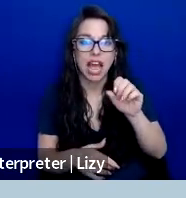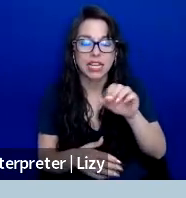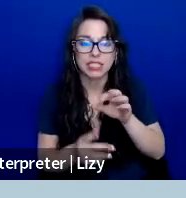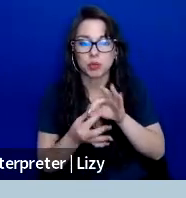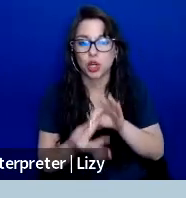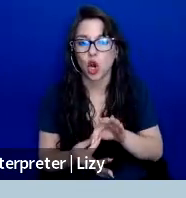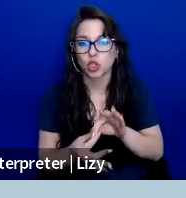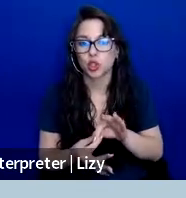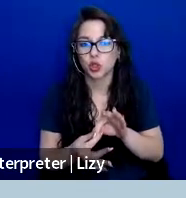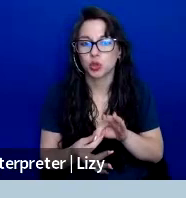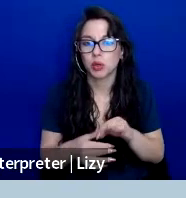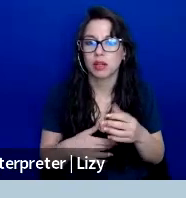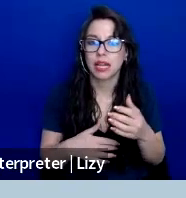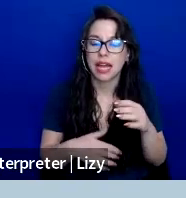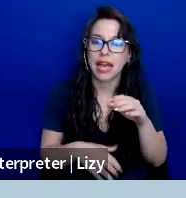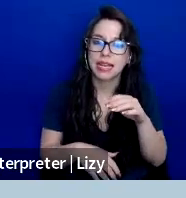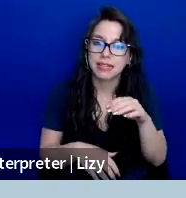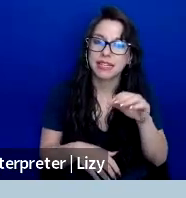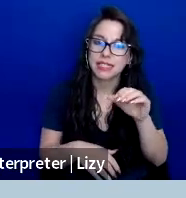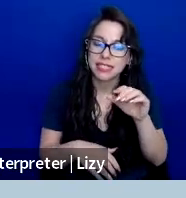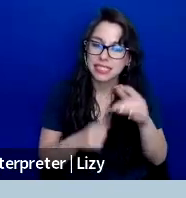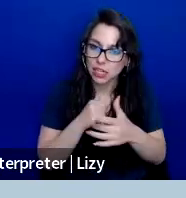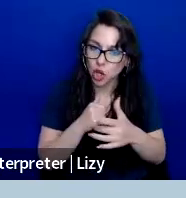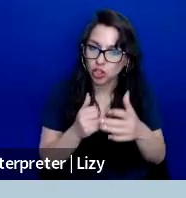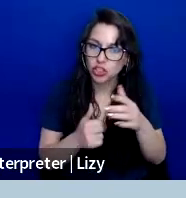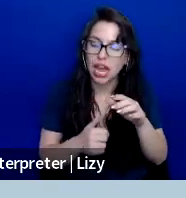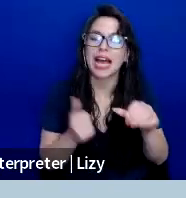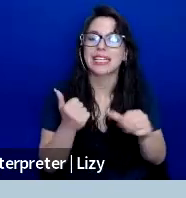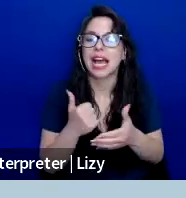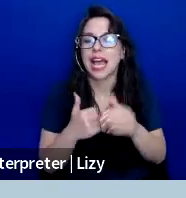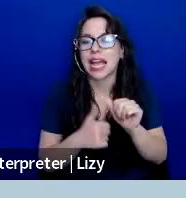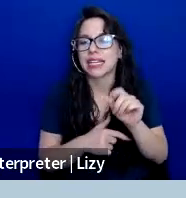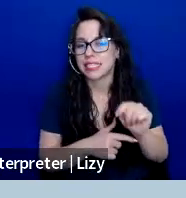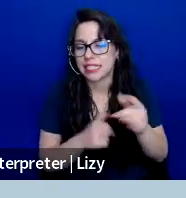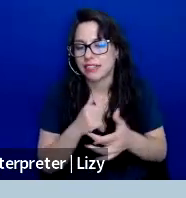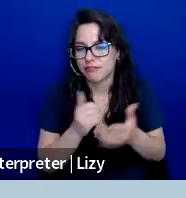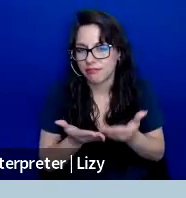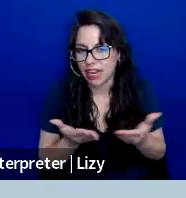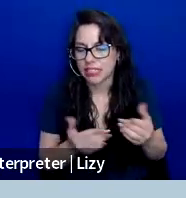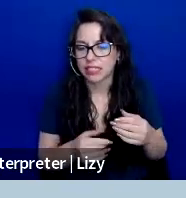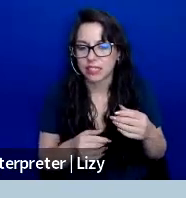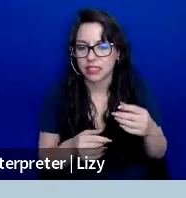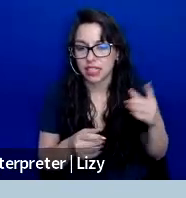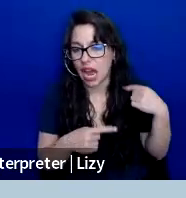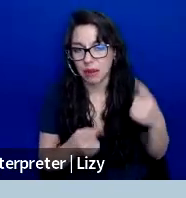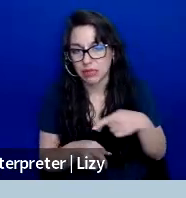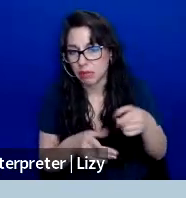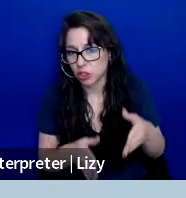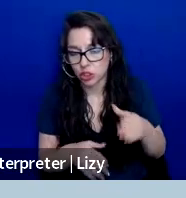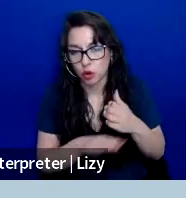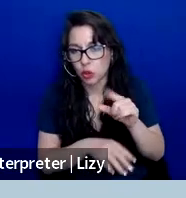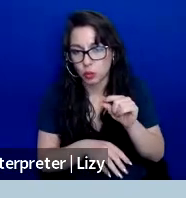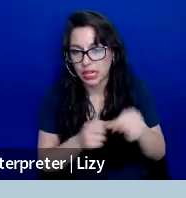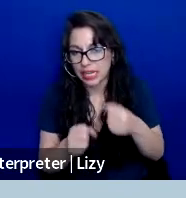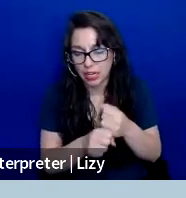as an AT specialist who's been doing this for over 20 years, I'm really, really impressed with the document that they came